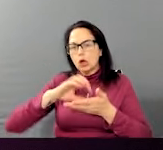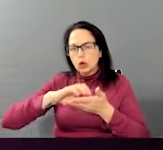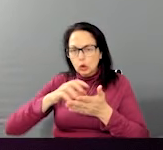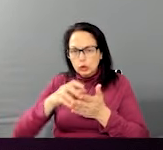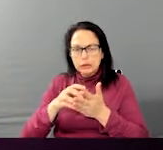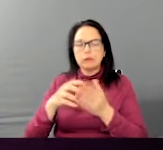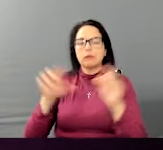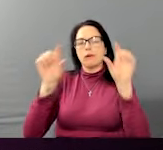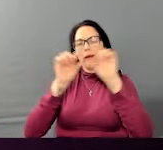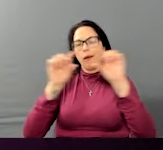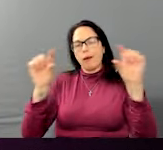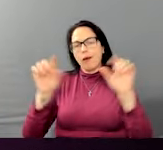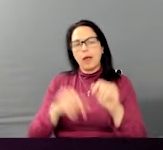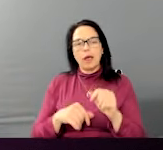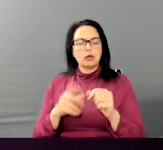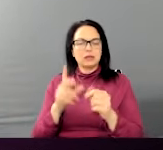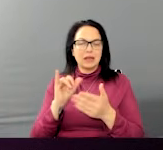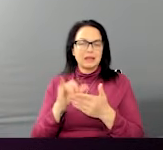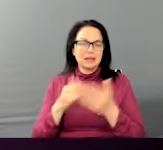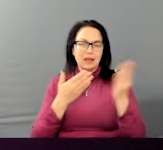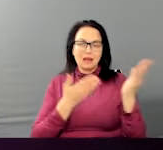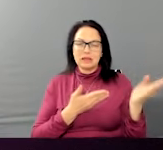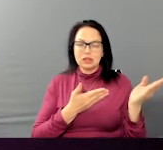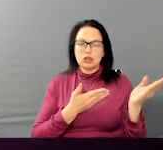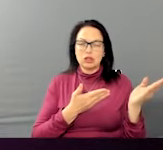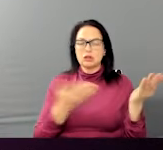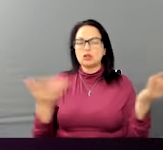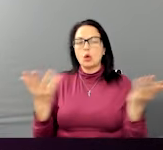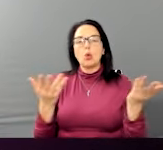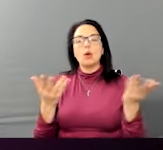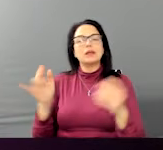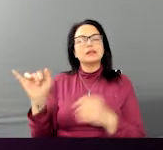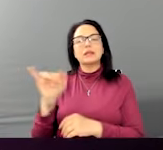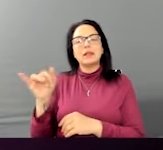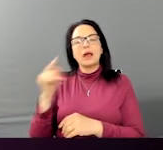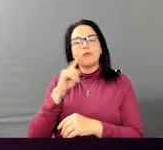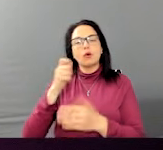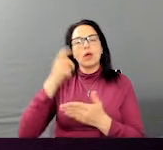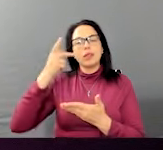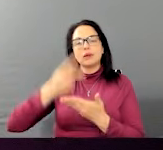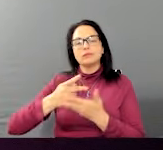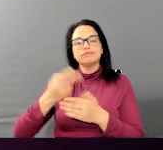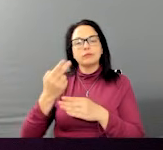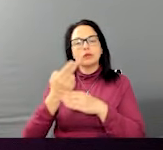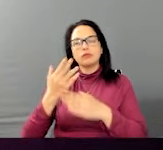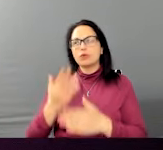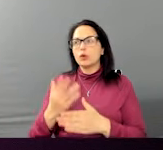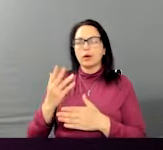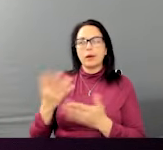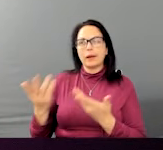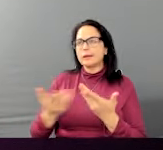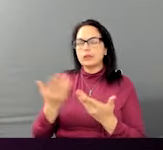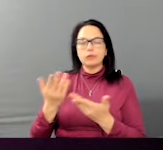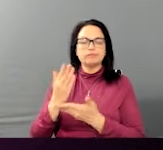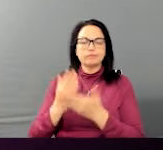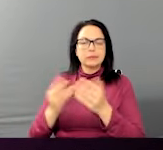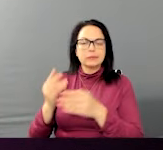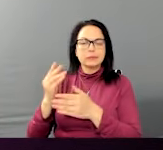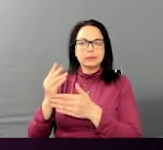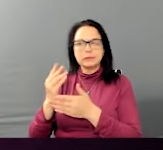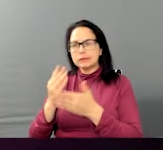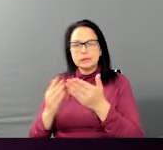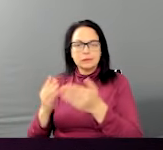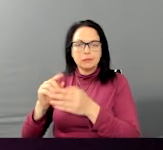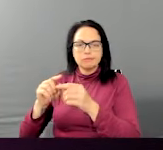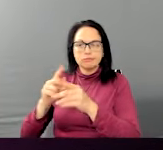what I did here, so you can see what's it like for an authenticated user in X part of the world to access my thing on X device.